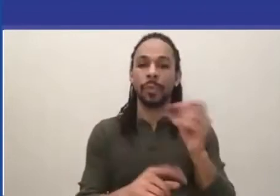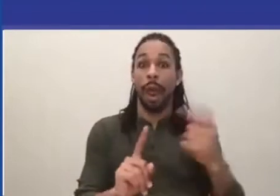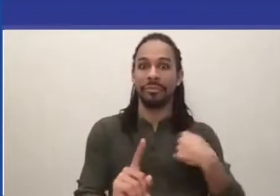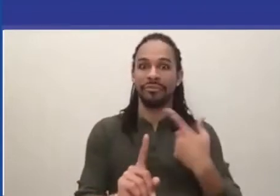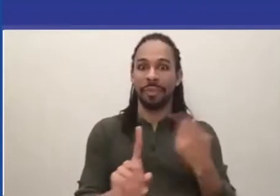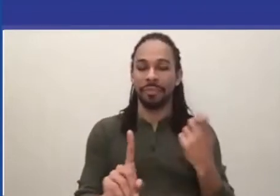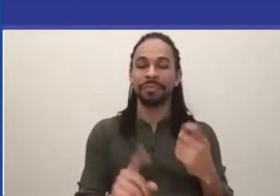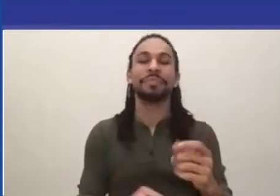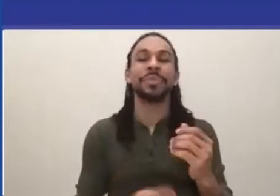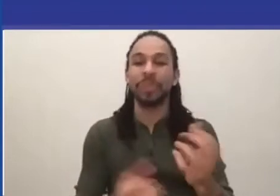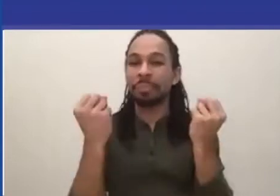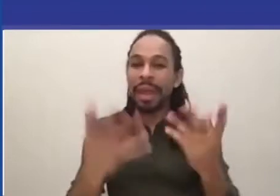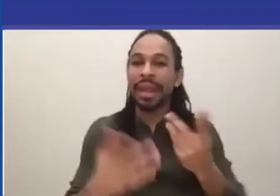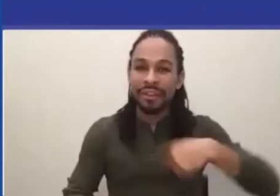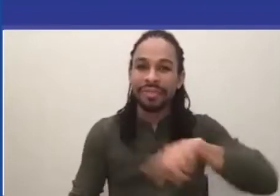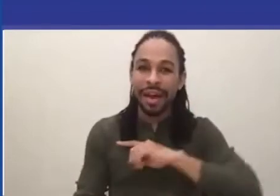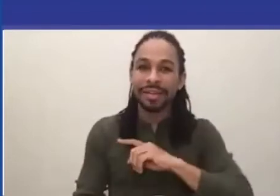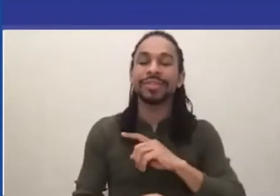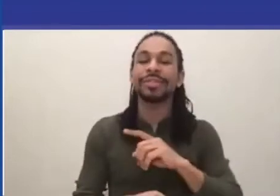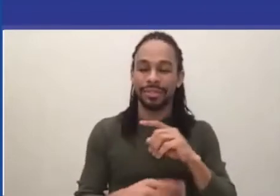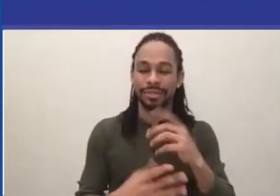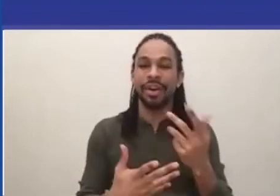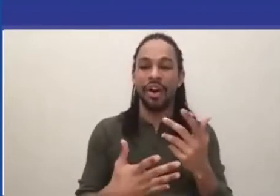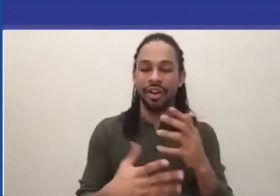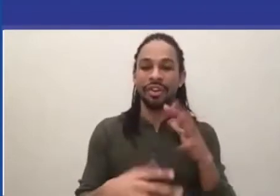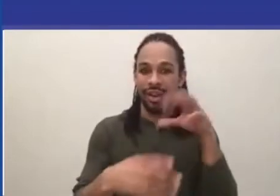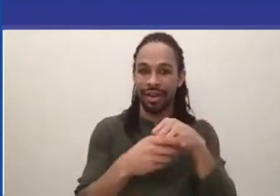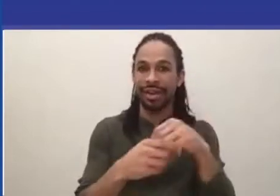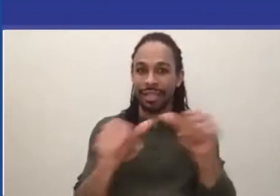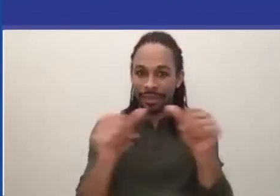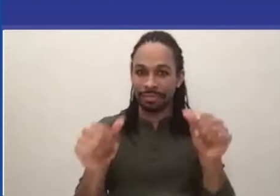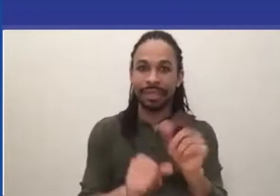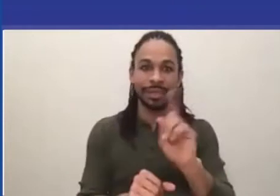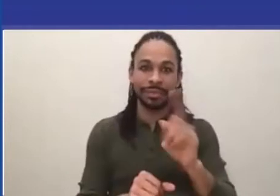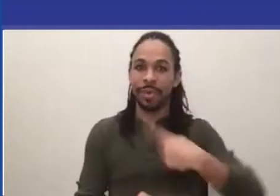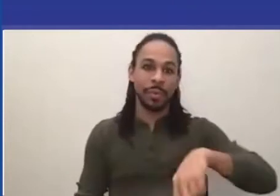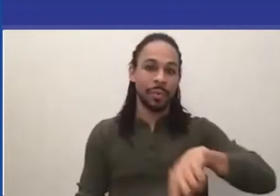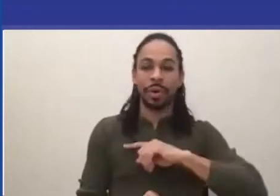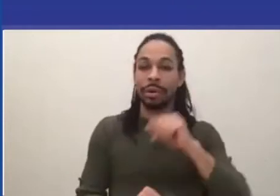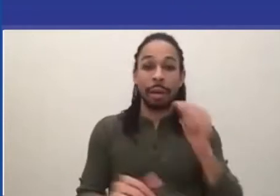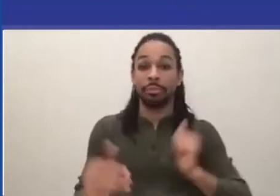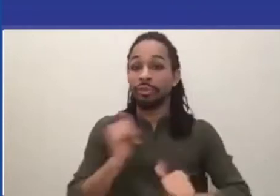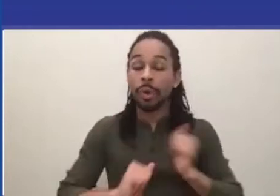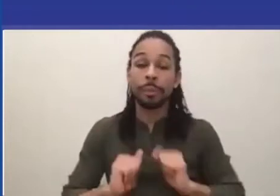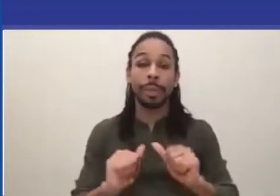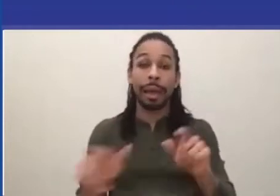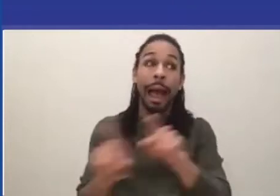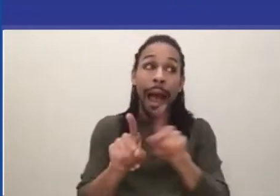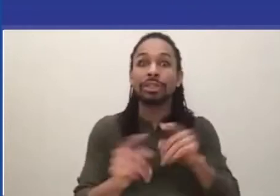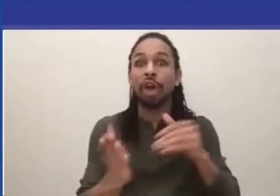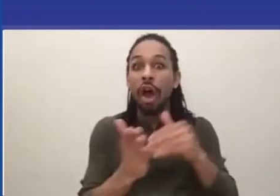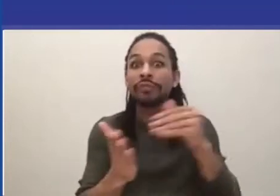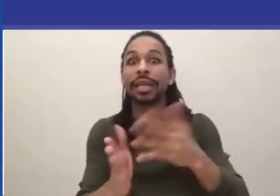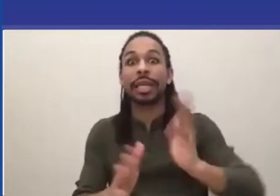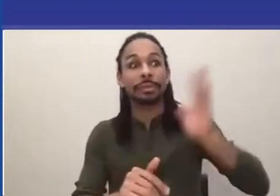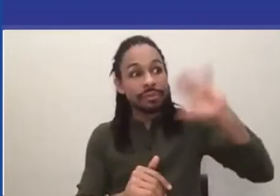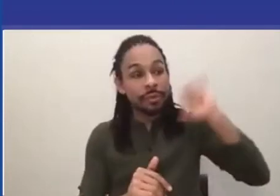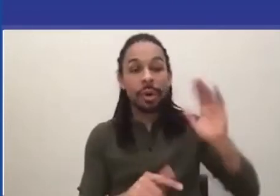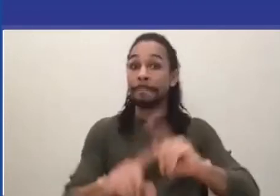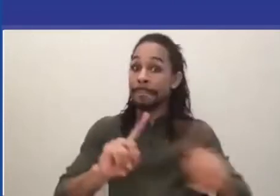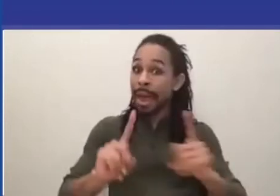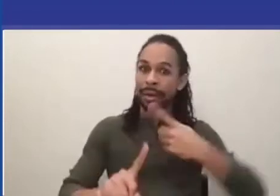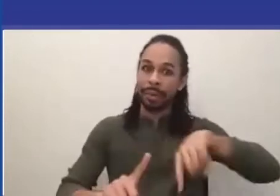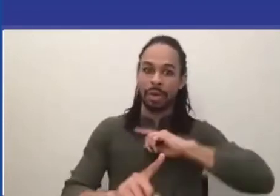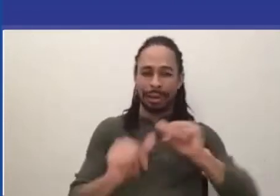as much, but we are constantly on the move and not just searching for performance